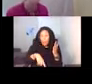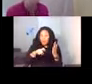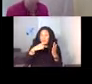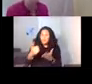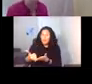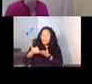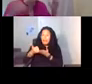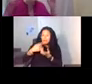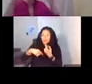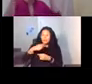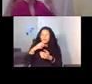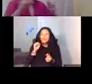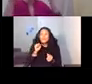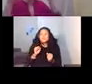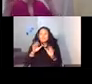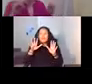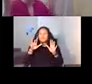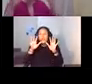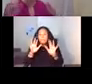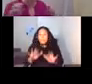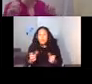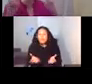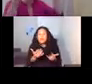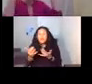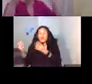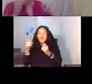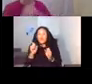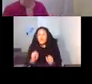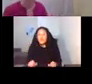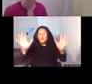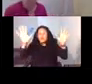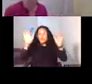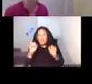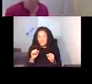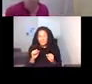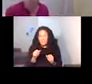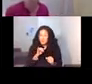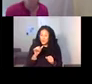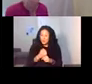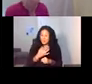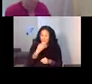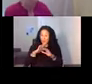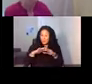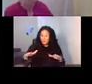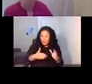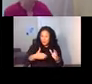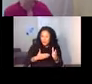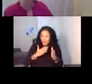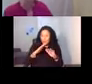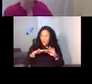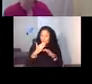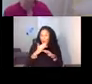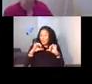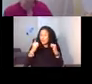us with our splash, burble, gurgle and whoosh, which we did with children in workshops. And